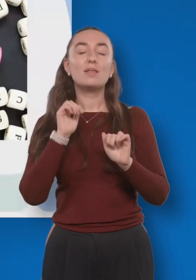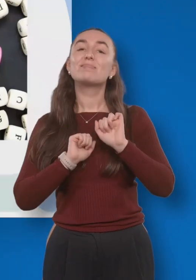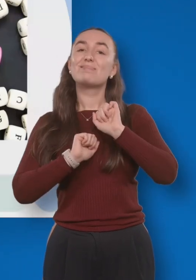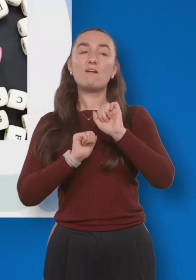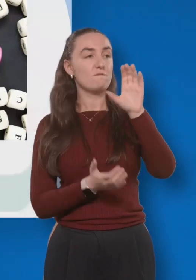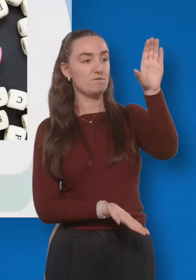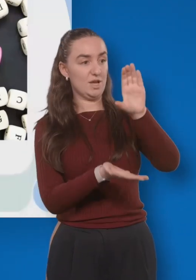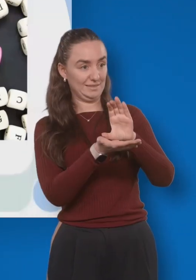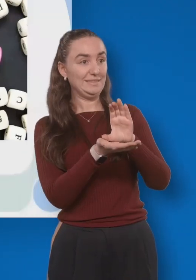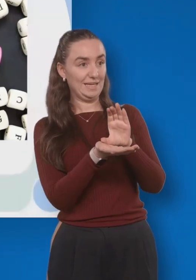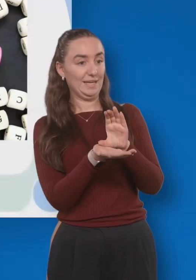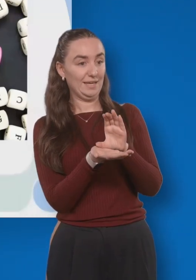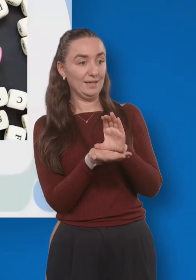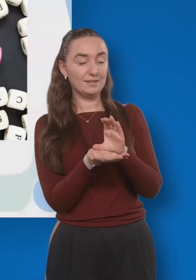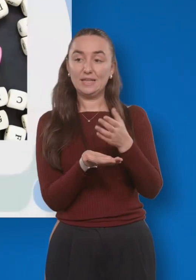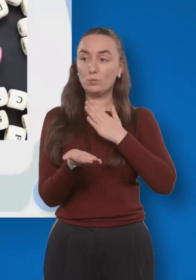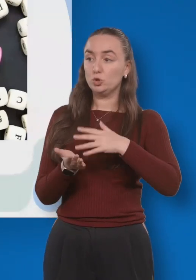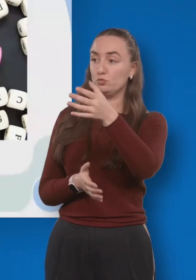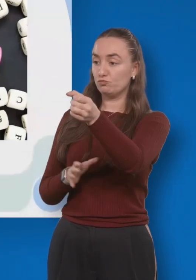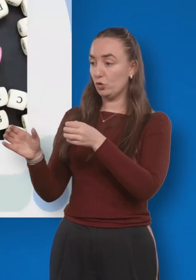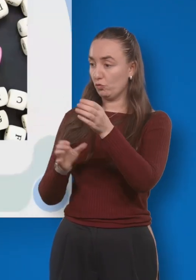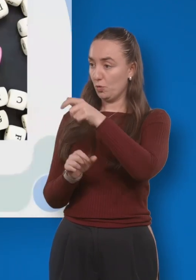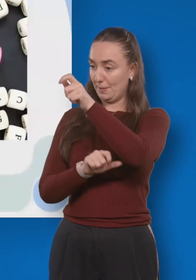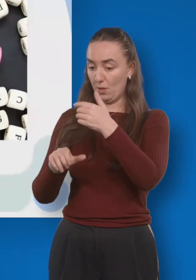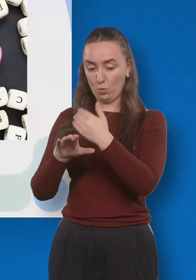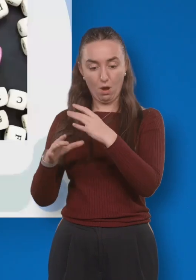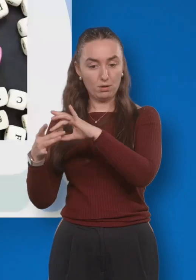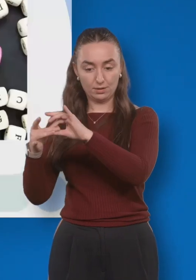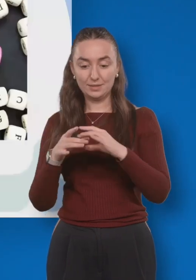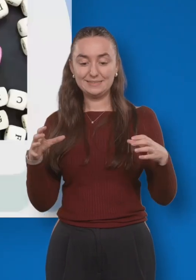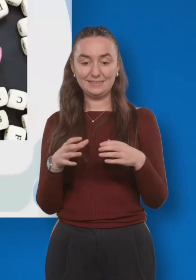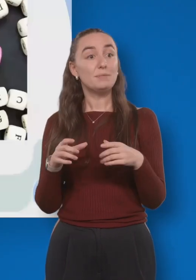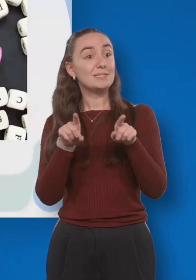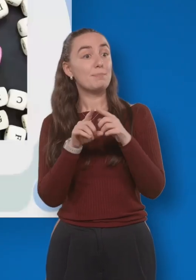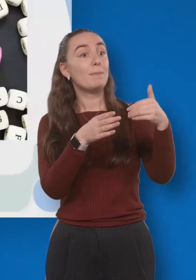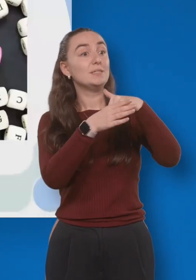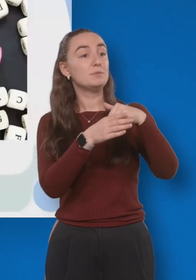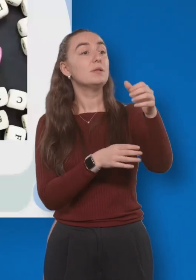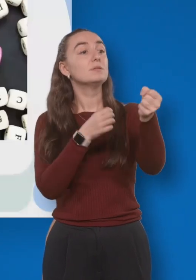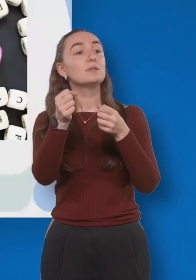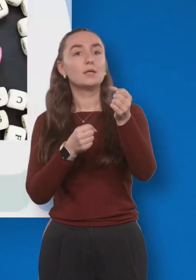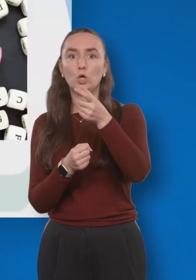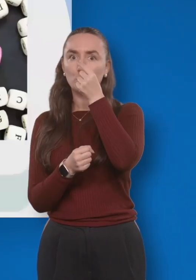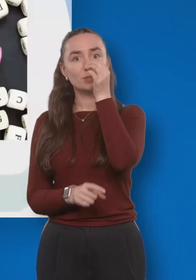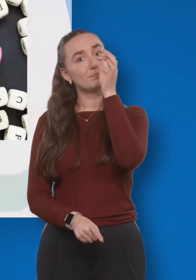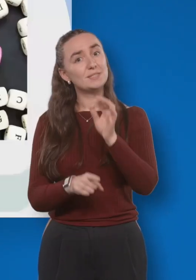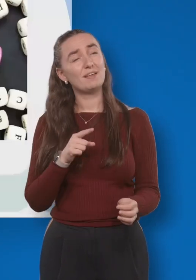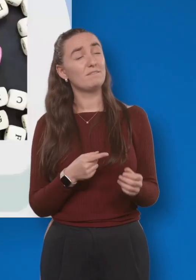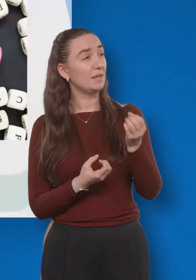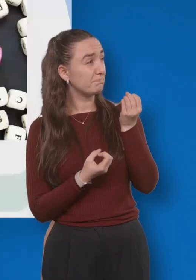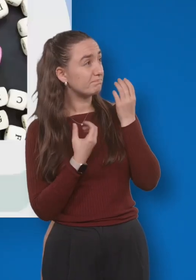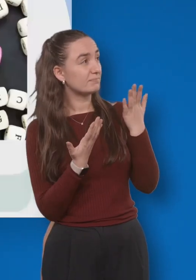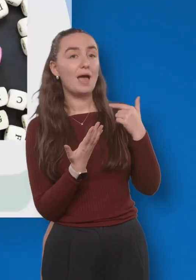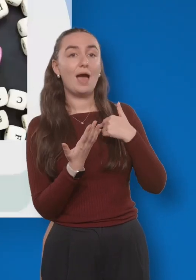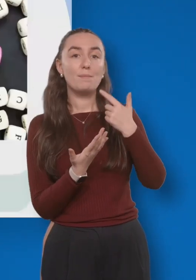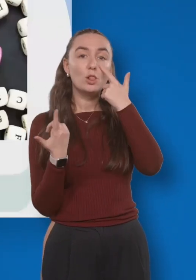they were looking to recruit to work with the team, as well as their participants. They could be really specific of what they were looking for